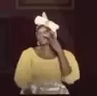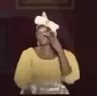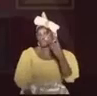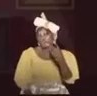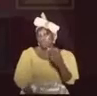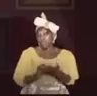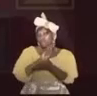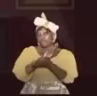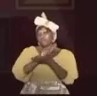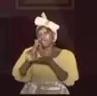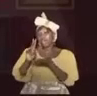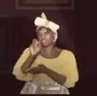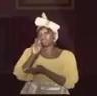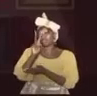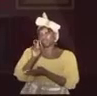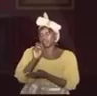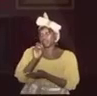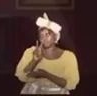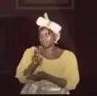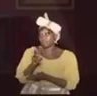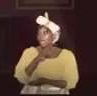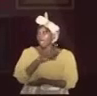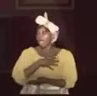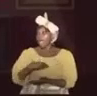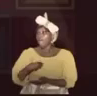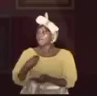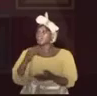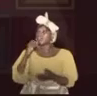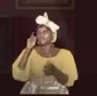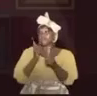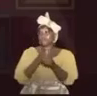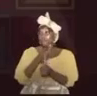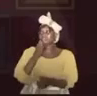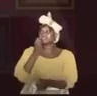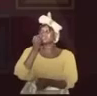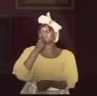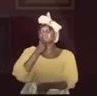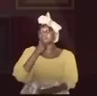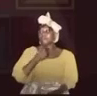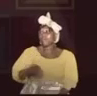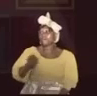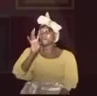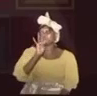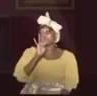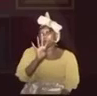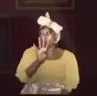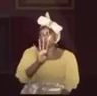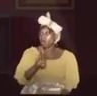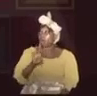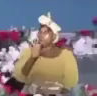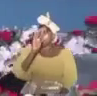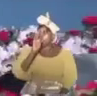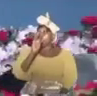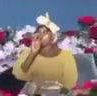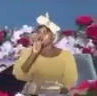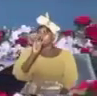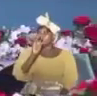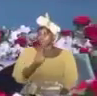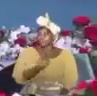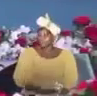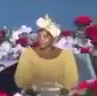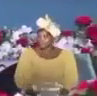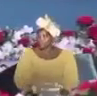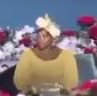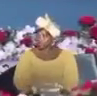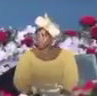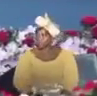to 17. Then we also go to 1 Samuel chapter 4. The Bible lets us know that Hophni and Phinehas, based